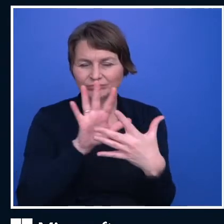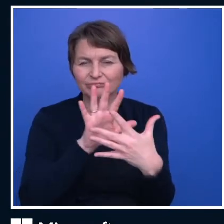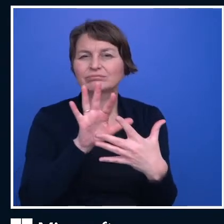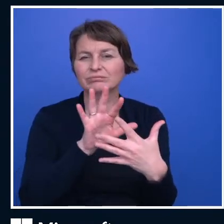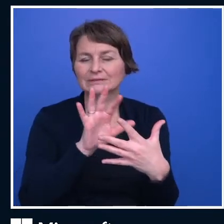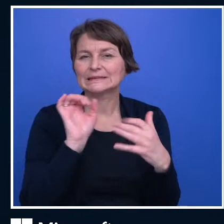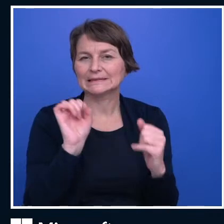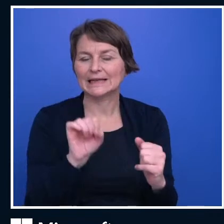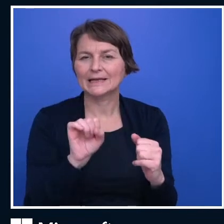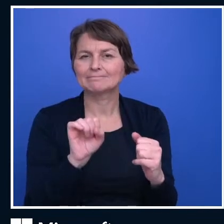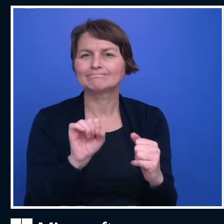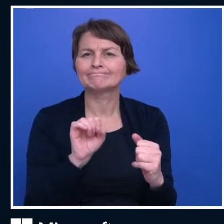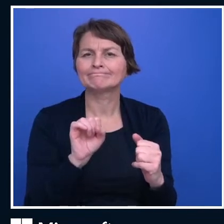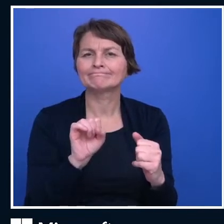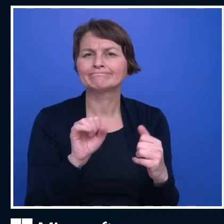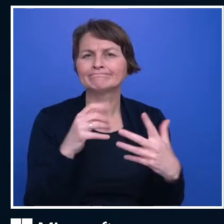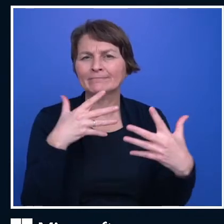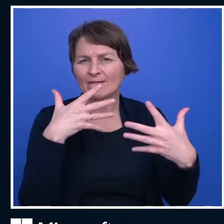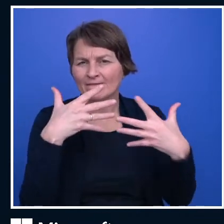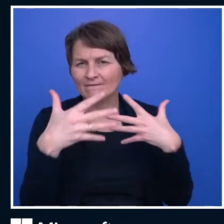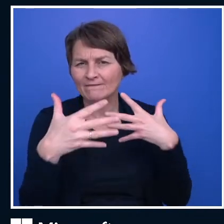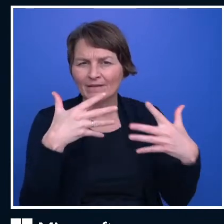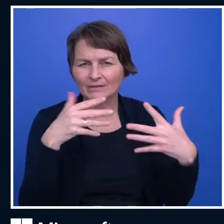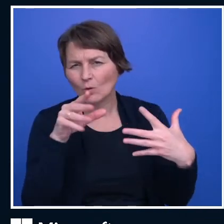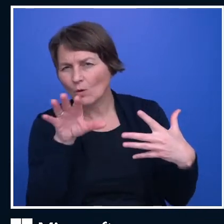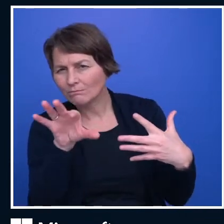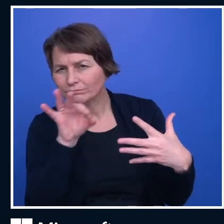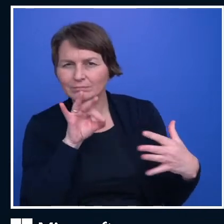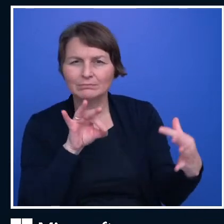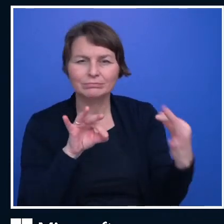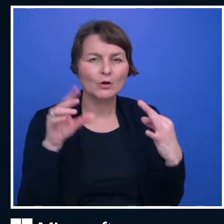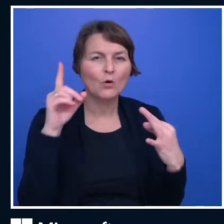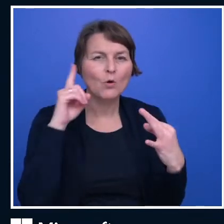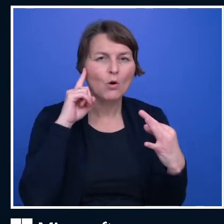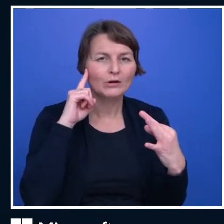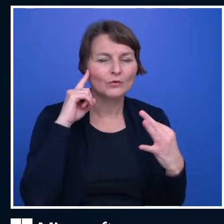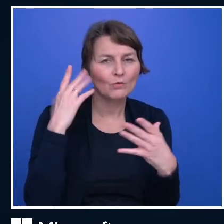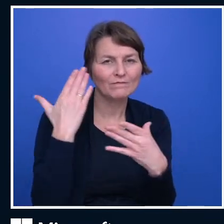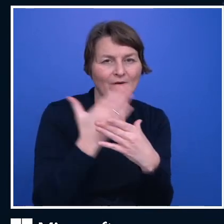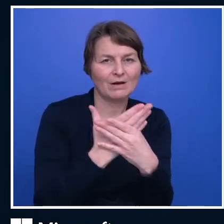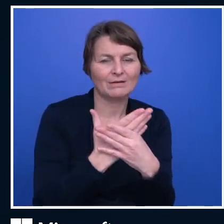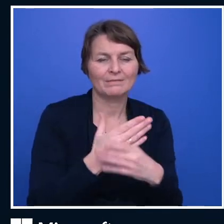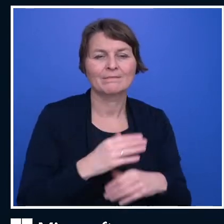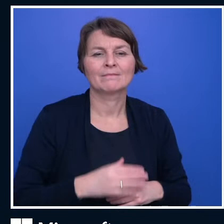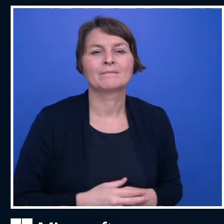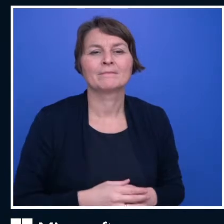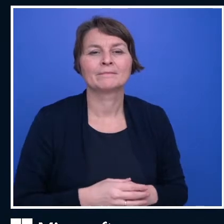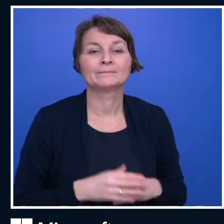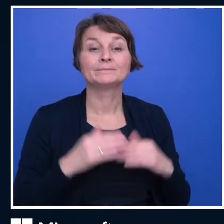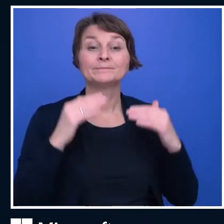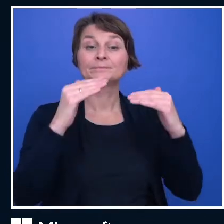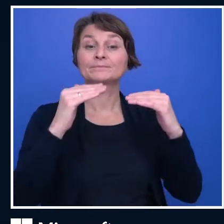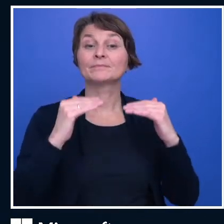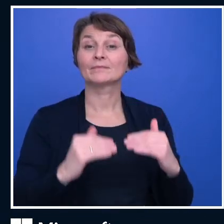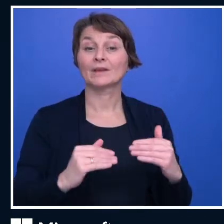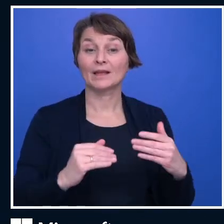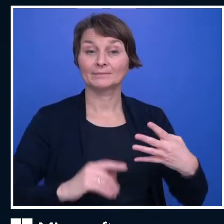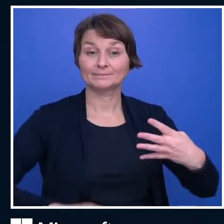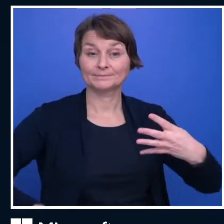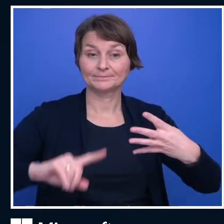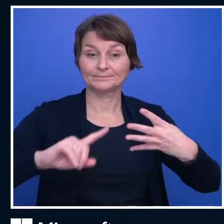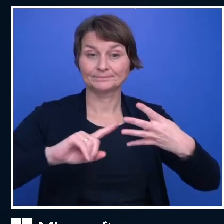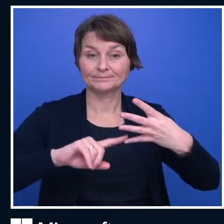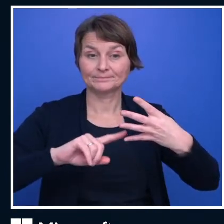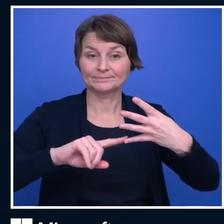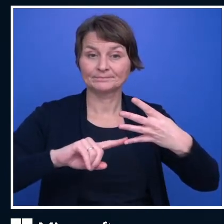filtering of the audio files. And thus, moving on to Librosa Sequence, this is a really